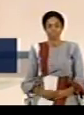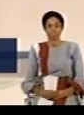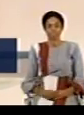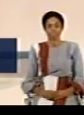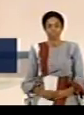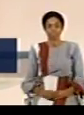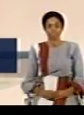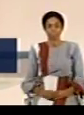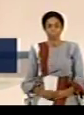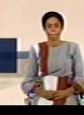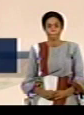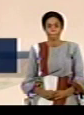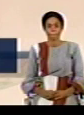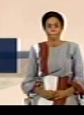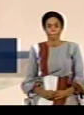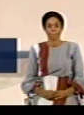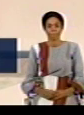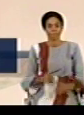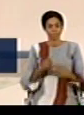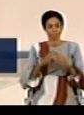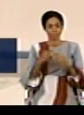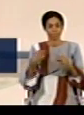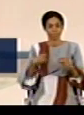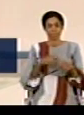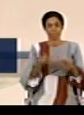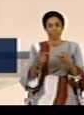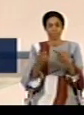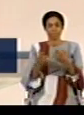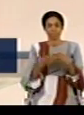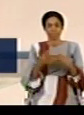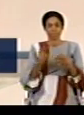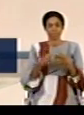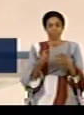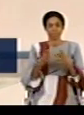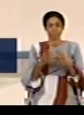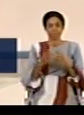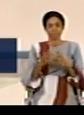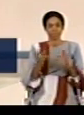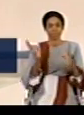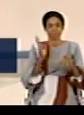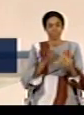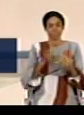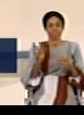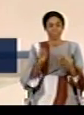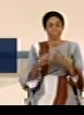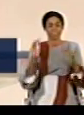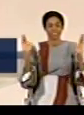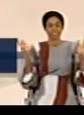Very shortly, we're going back online. You join to celebrate.